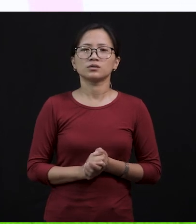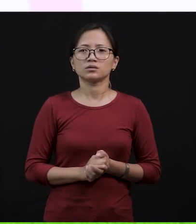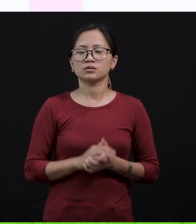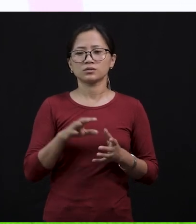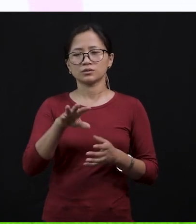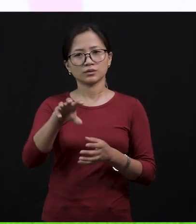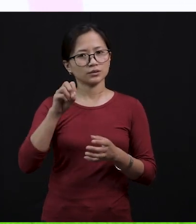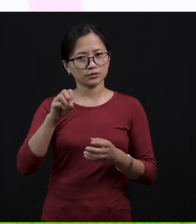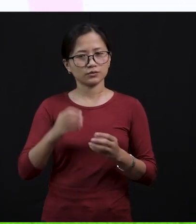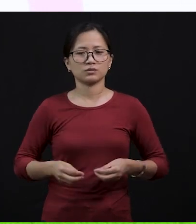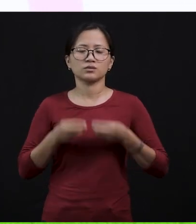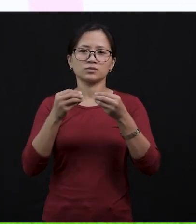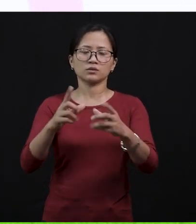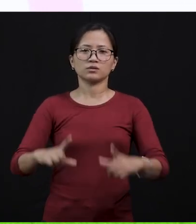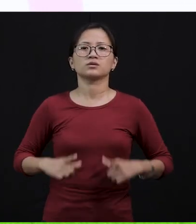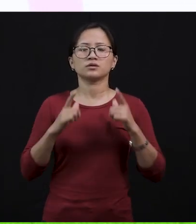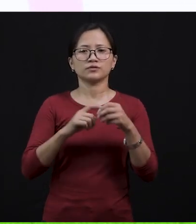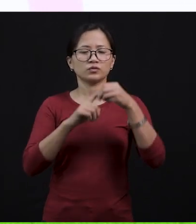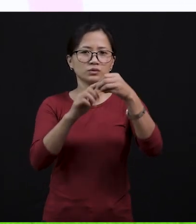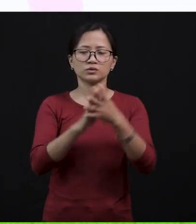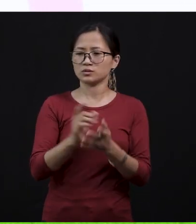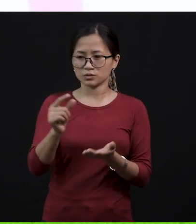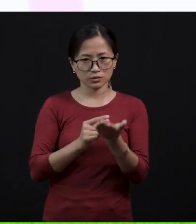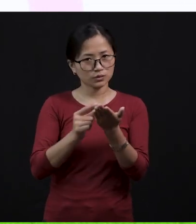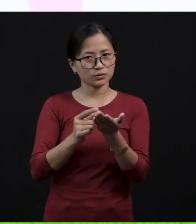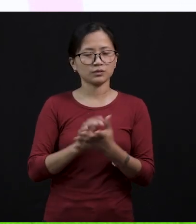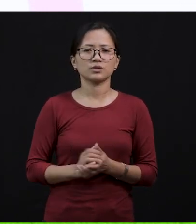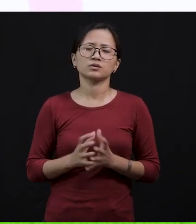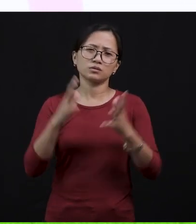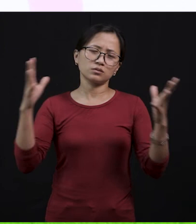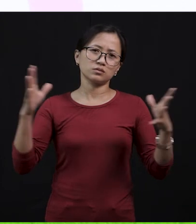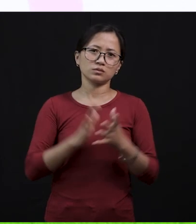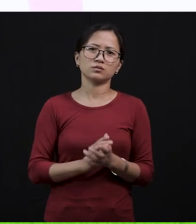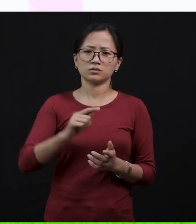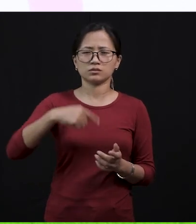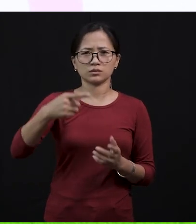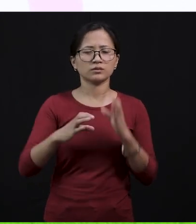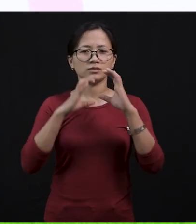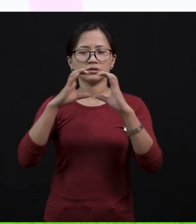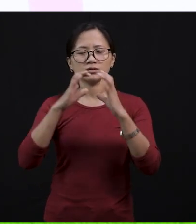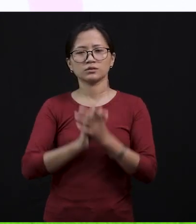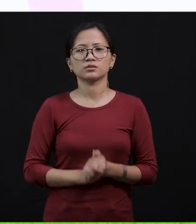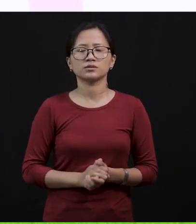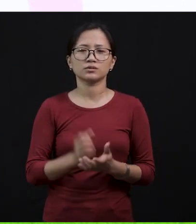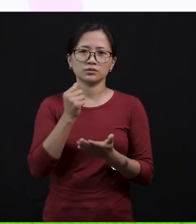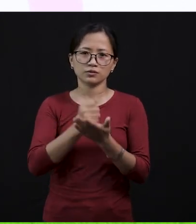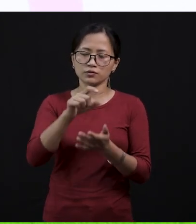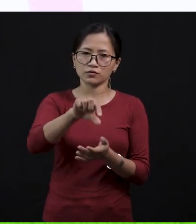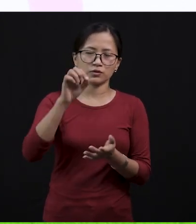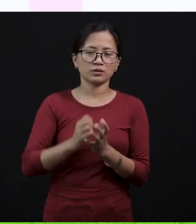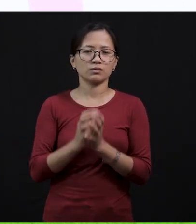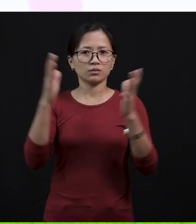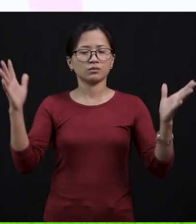are giving lifelike qualities to your eraser. And we do that a lot in our daily conversation. I'm sure you would find